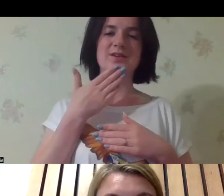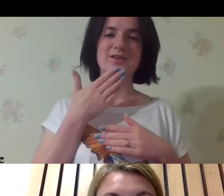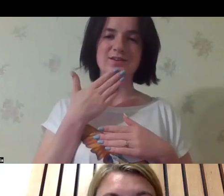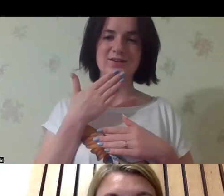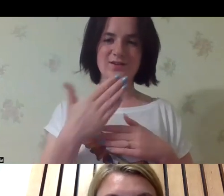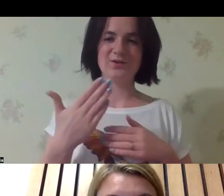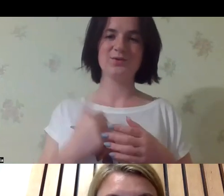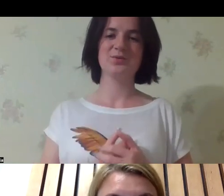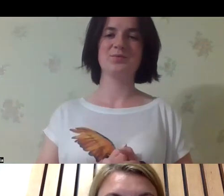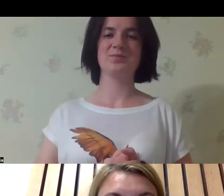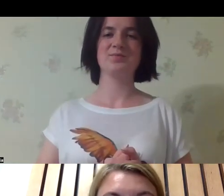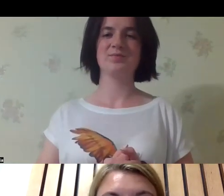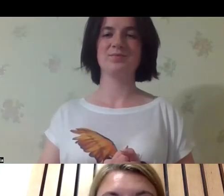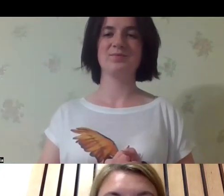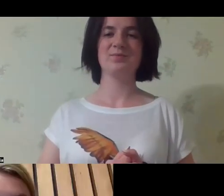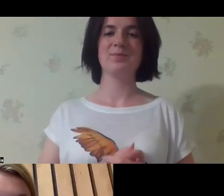Thank you.